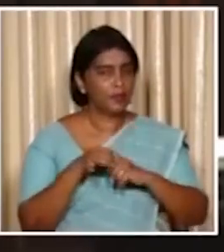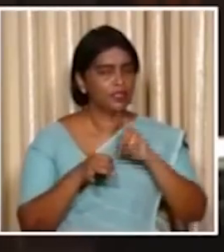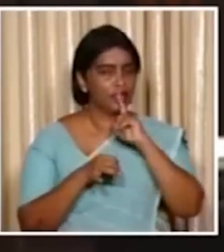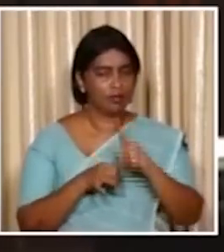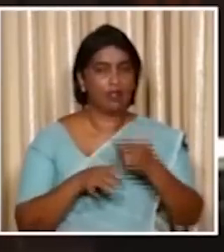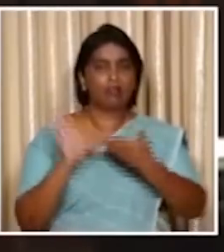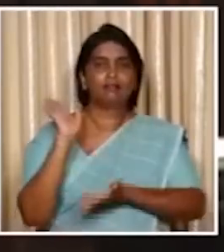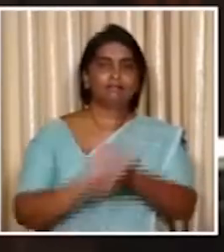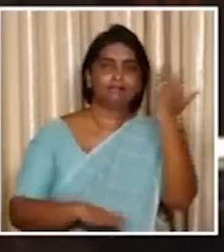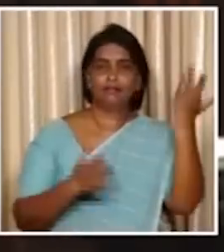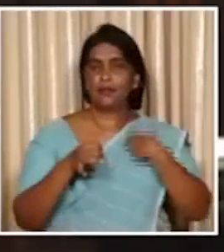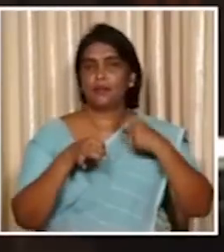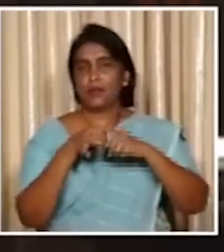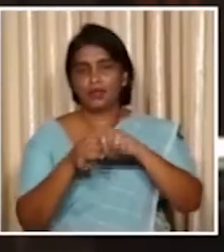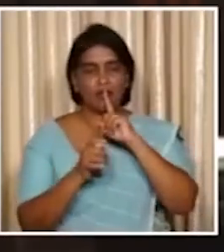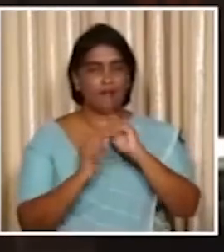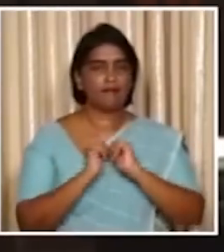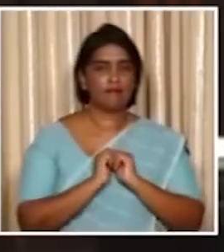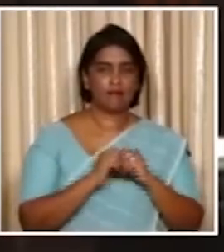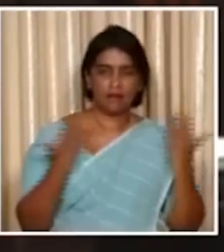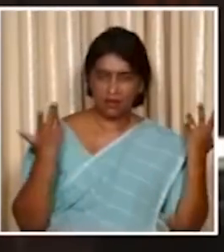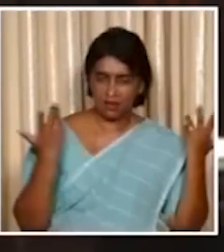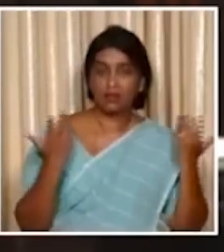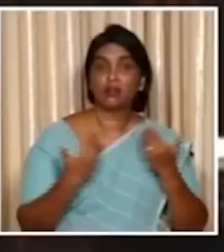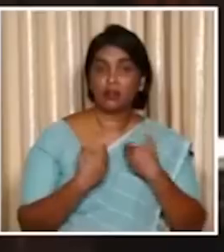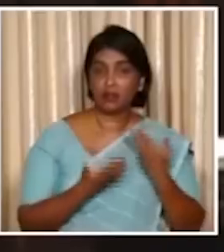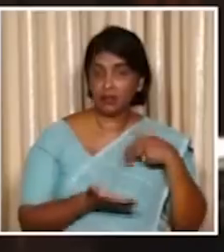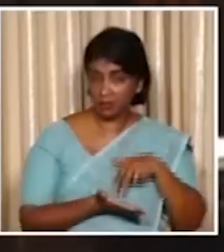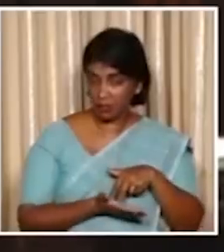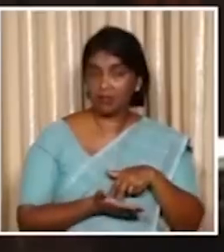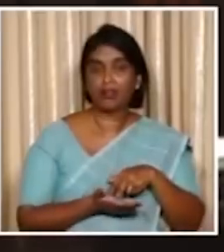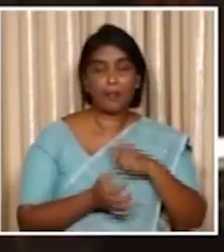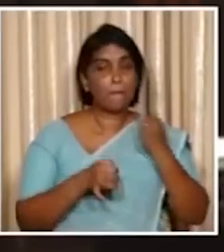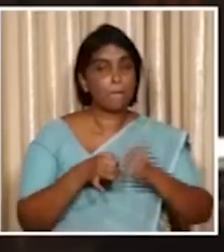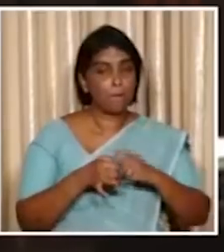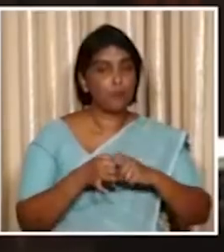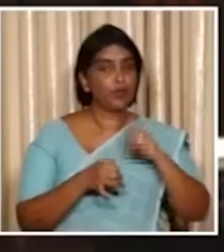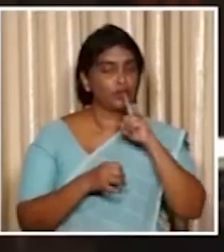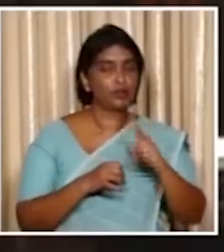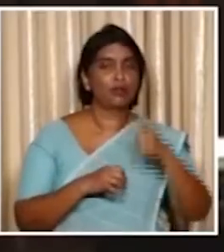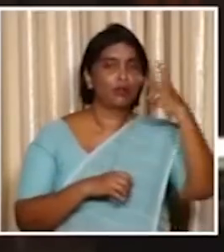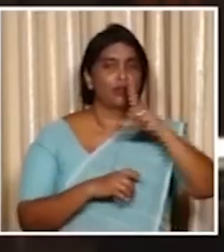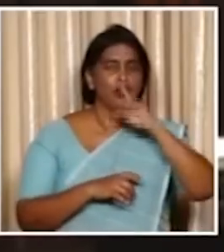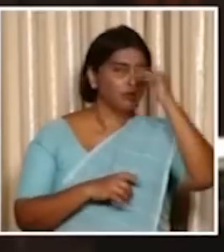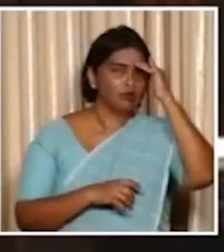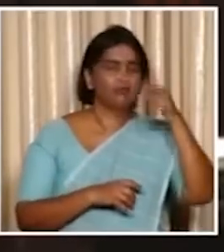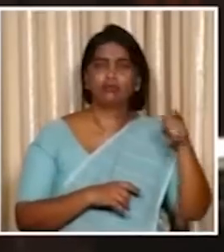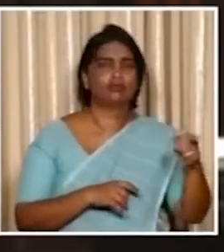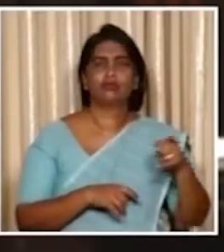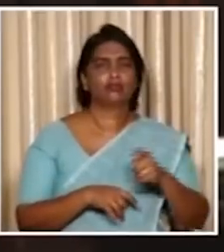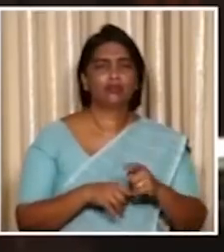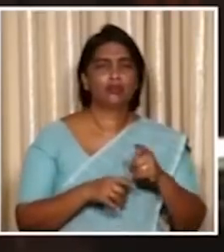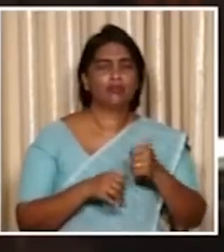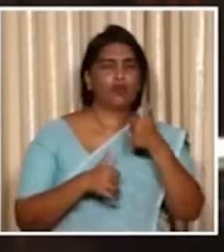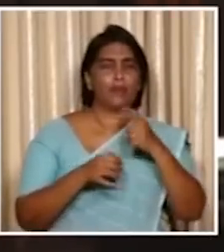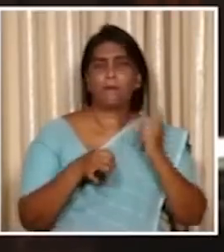question here. As soon as I was on my feet to ask the question, the deputy speaker told me that that's an insensitive issue. That sensitive issues